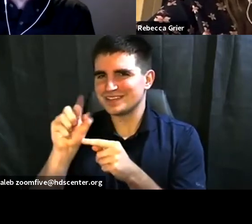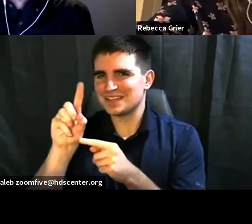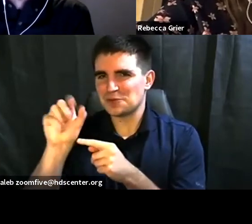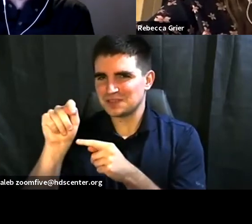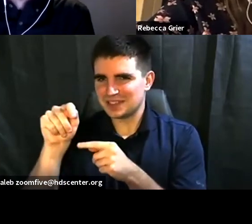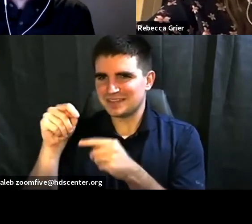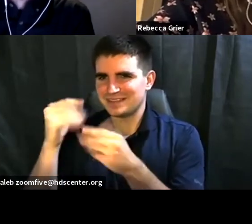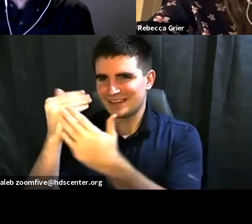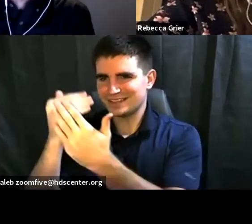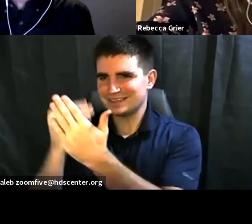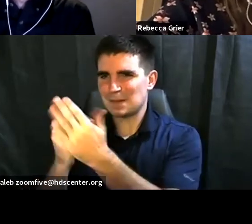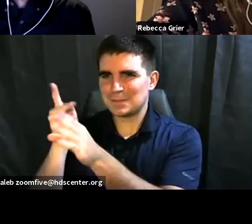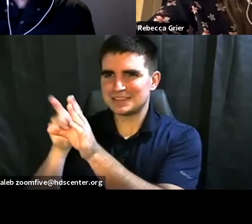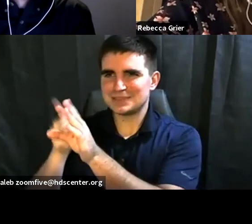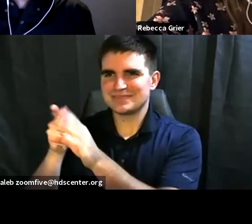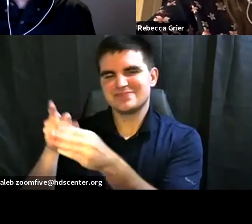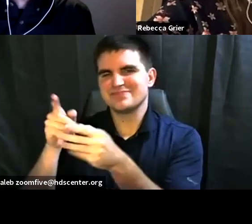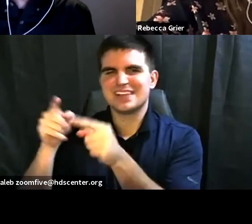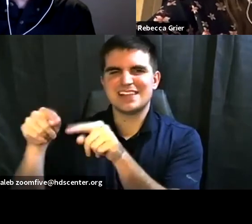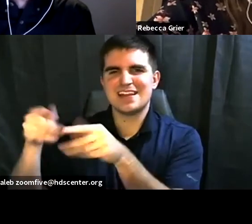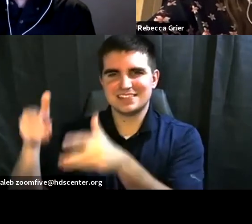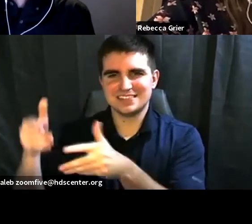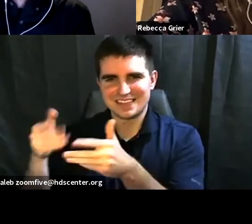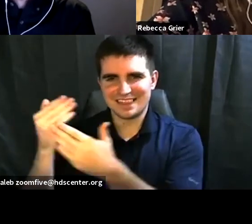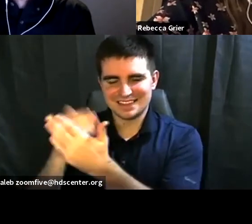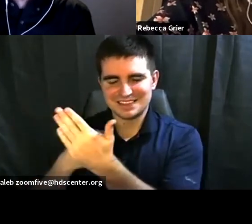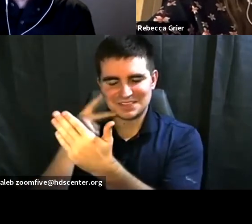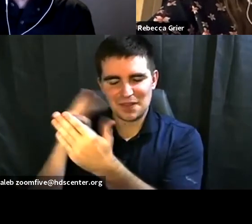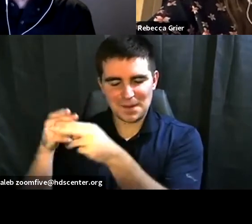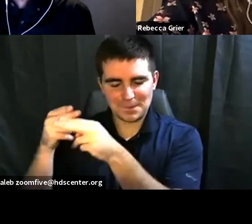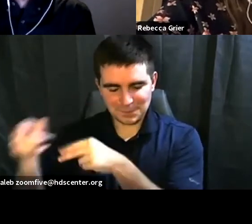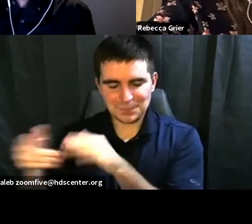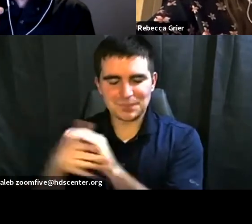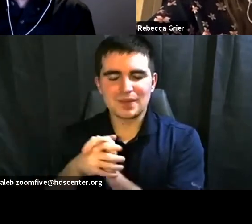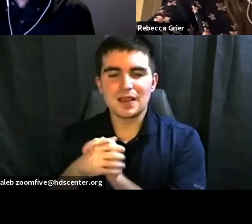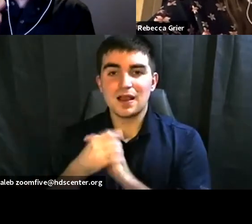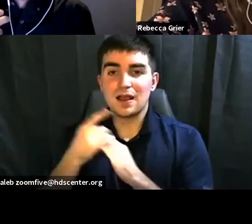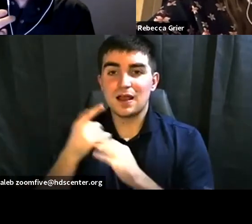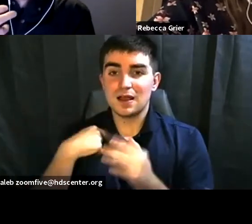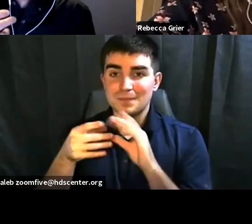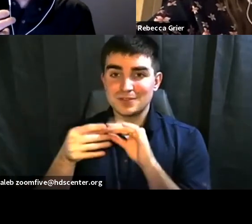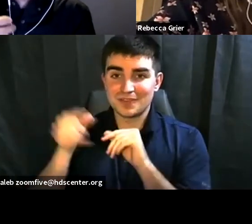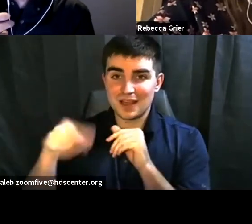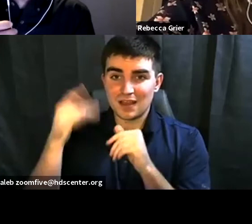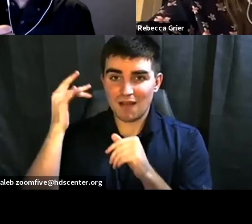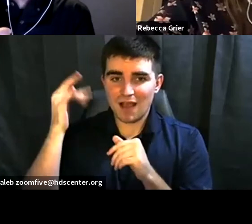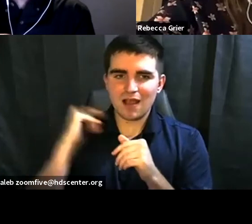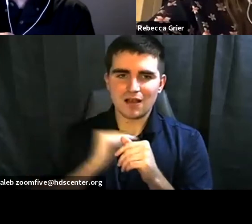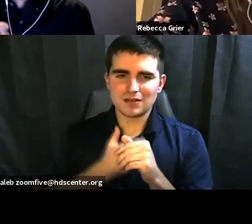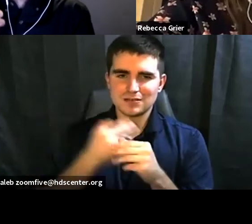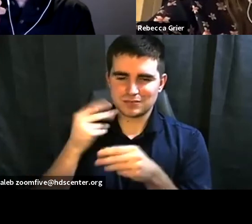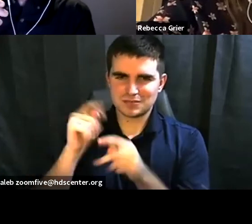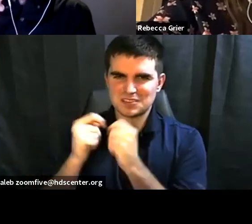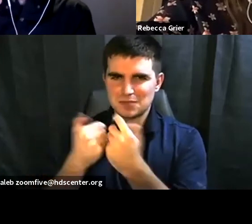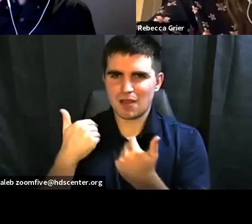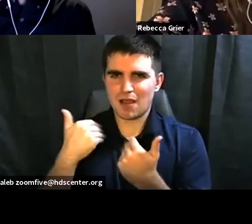on the attendees list. And I bring this up because not only because our team has had some funding in this space,